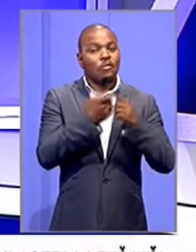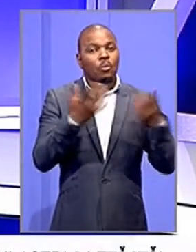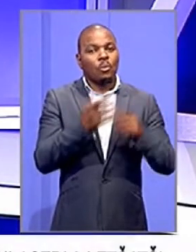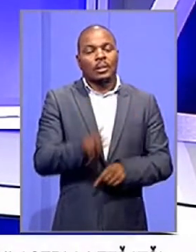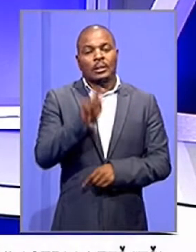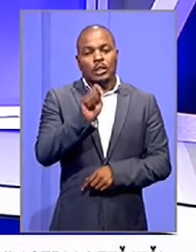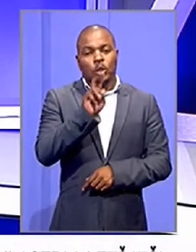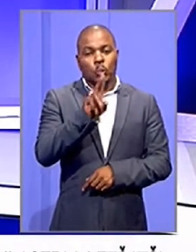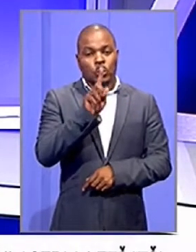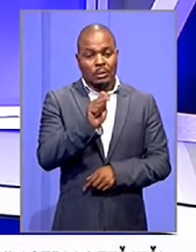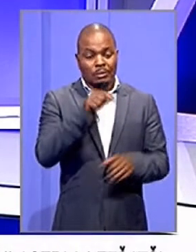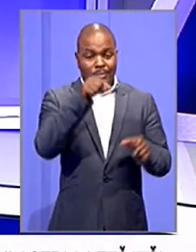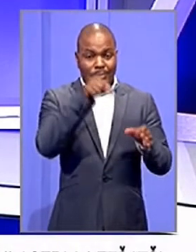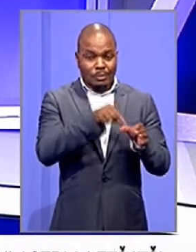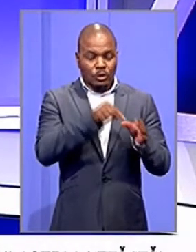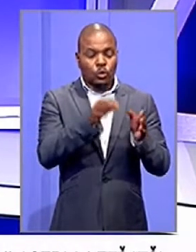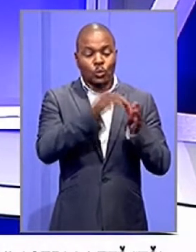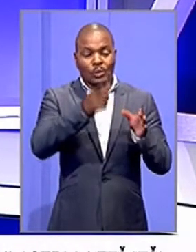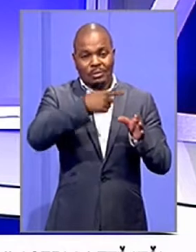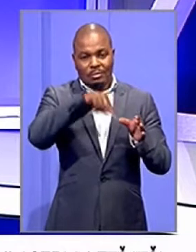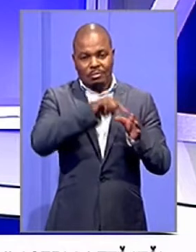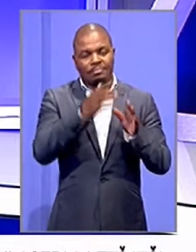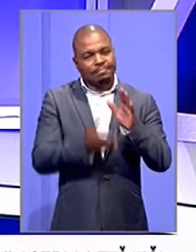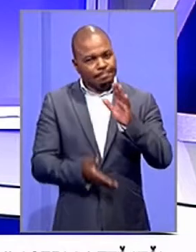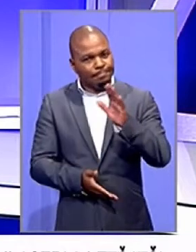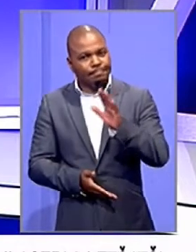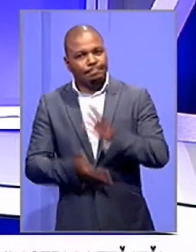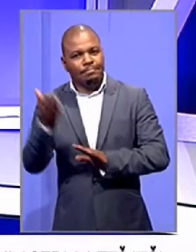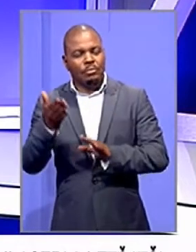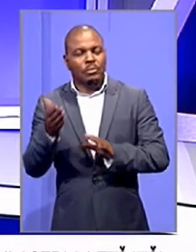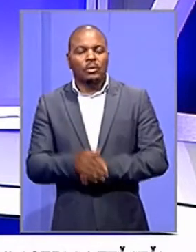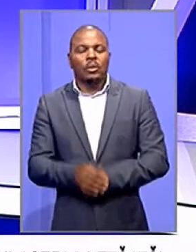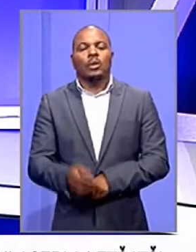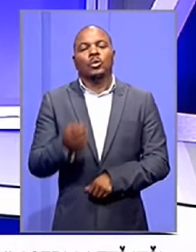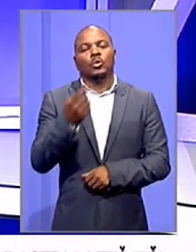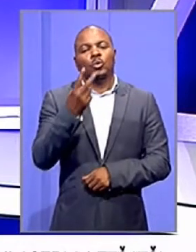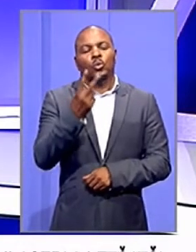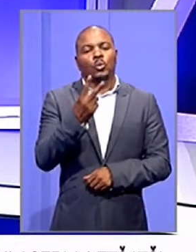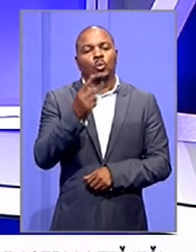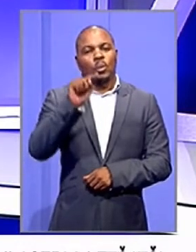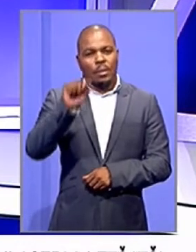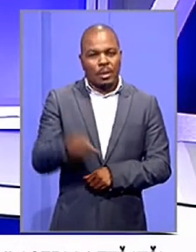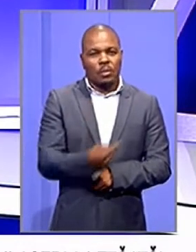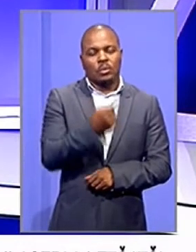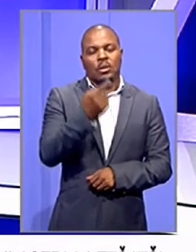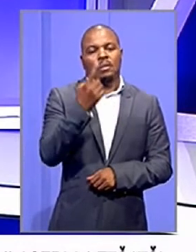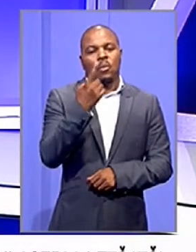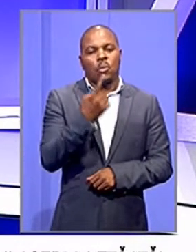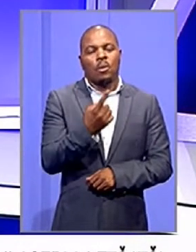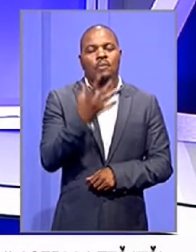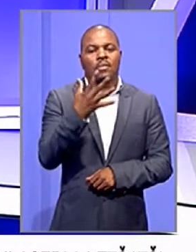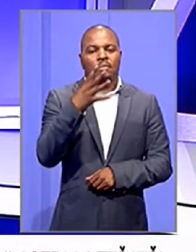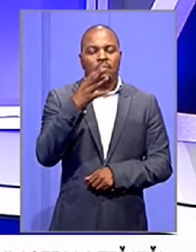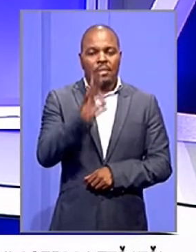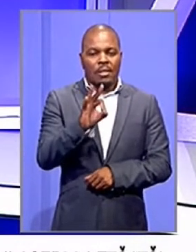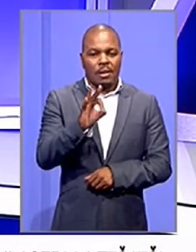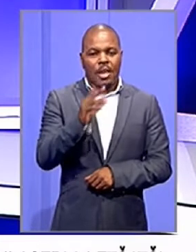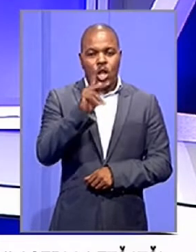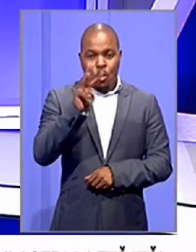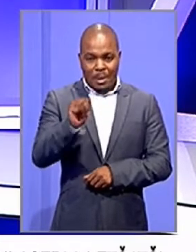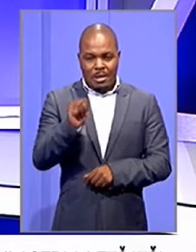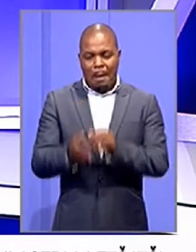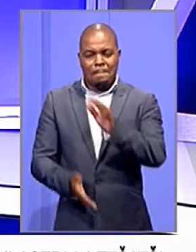Tshwane University of Technology ba thomile leeto la dikilometara tse dikete tse pedi le kgolo masome hlano tharo go